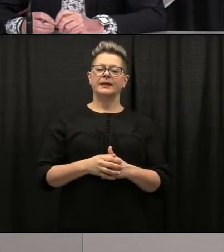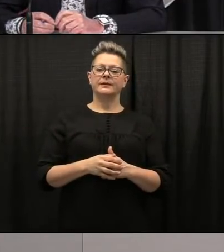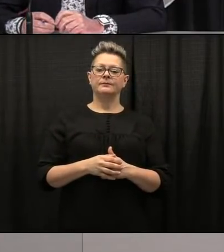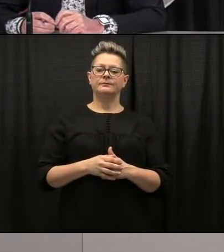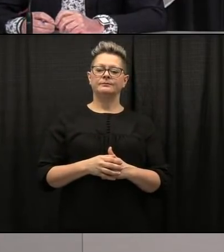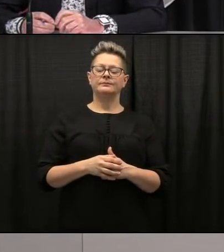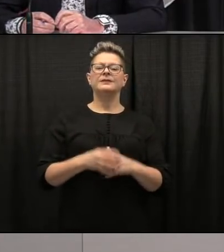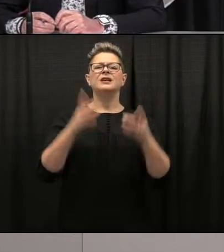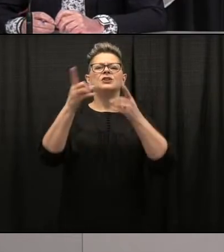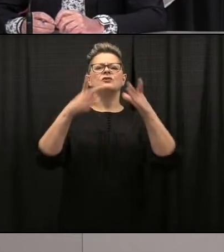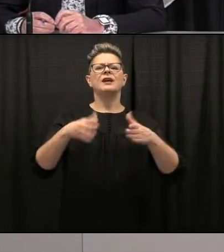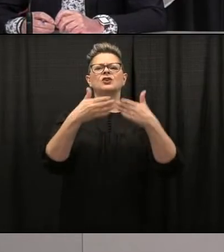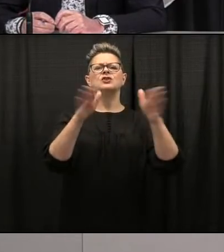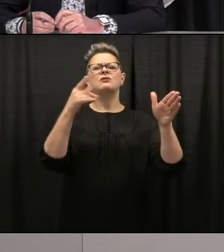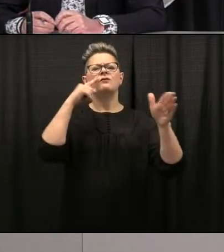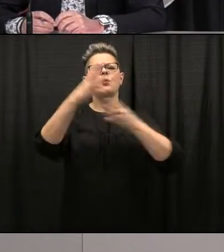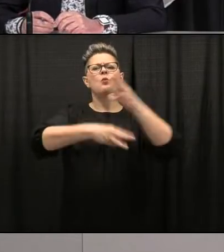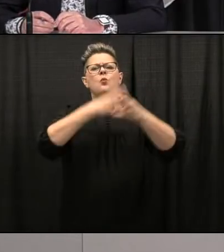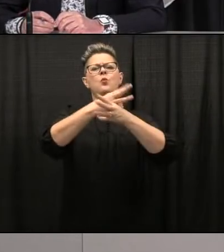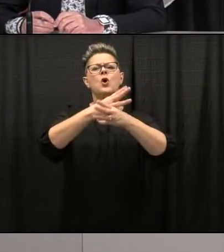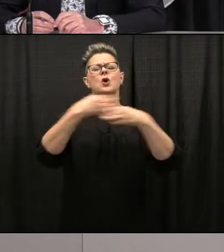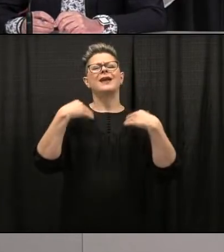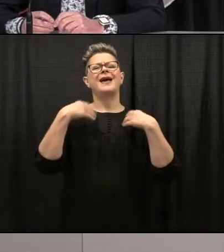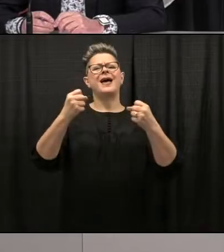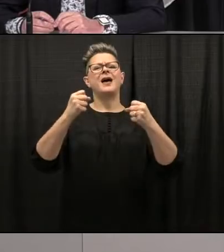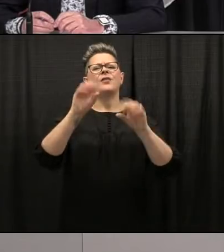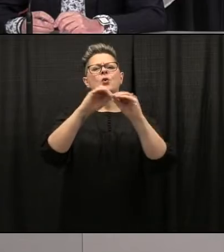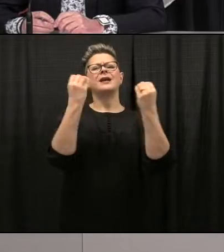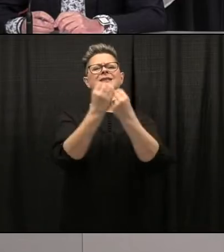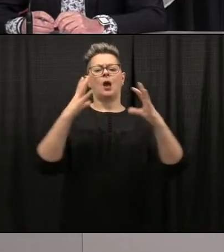The Director General of the World Health Organization